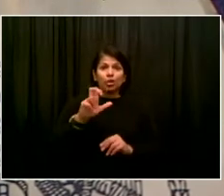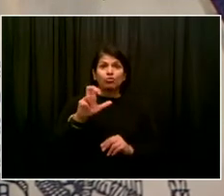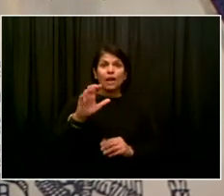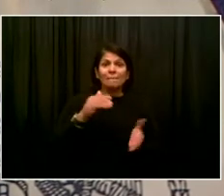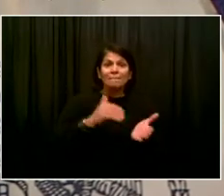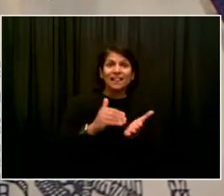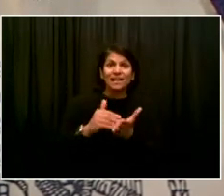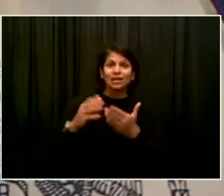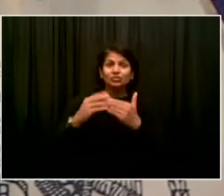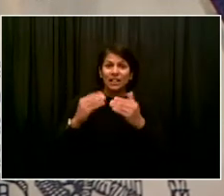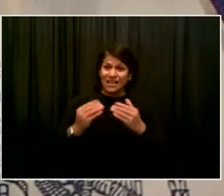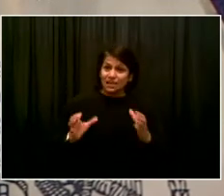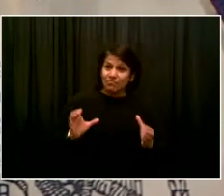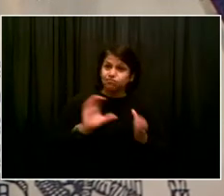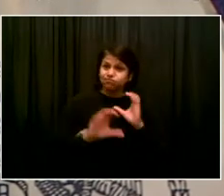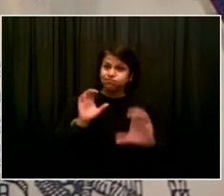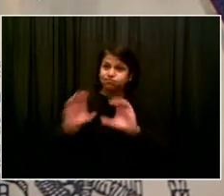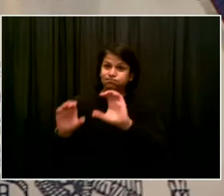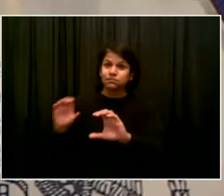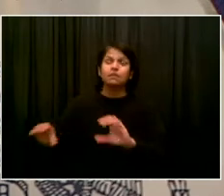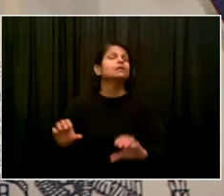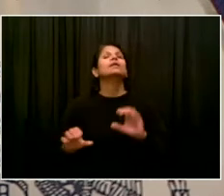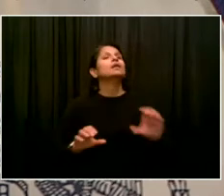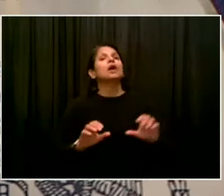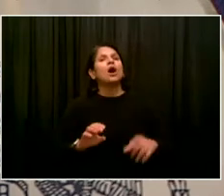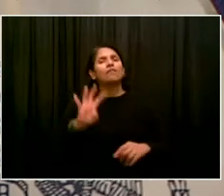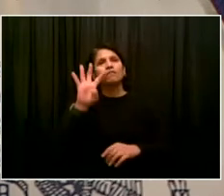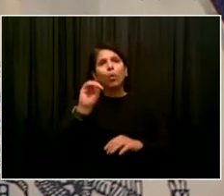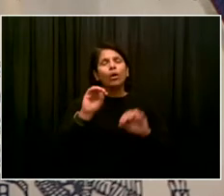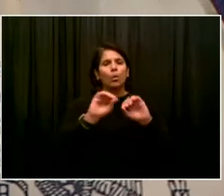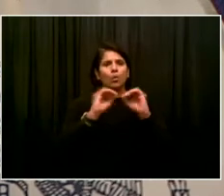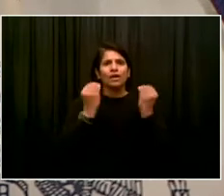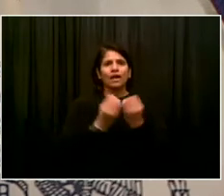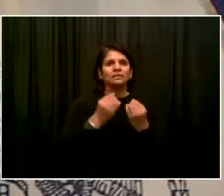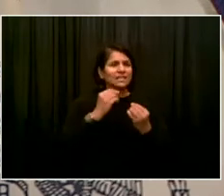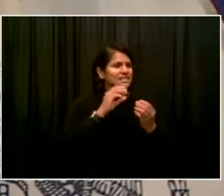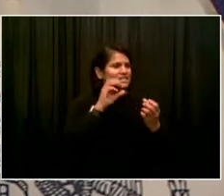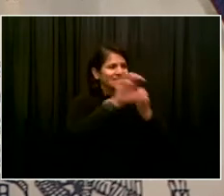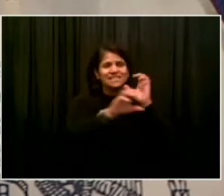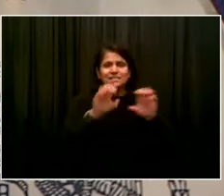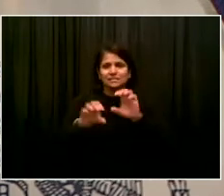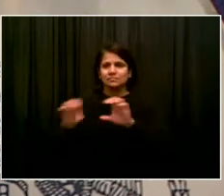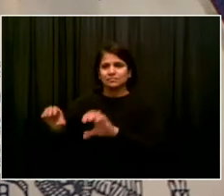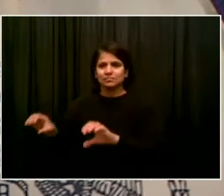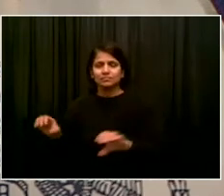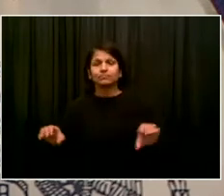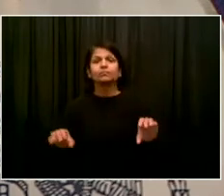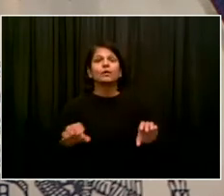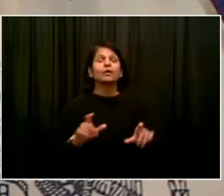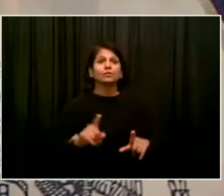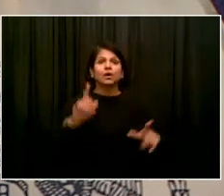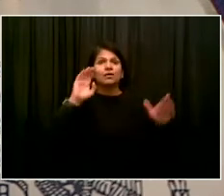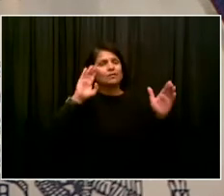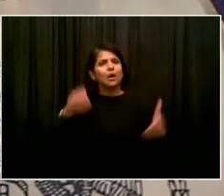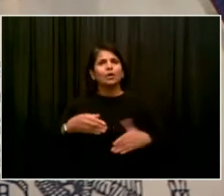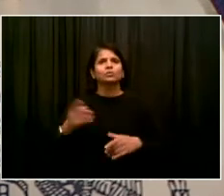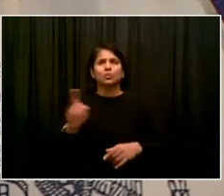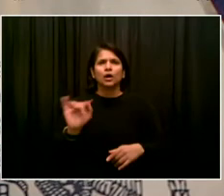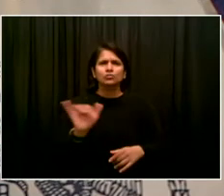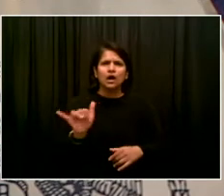this extraordinary work. The focus has been on the precincts with the highest gun violence, so it's really been targeted where the need is